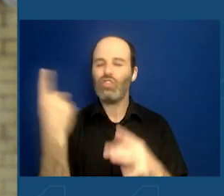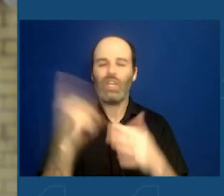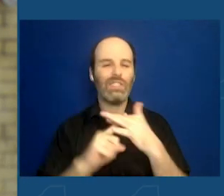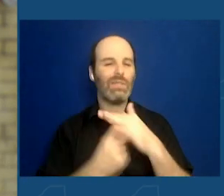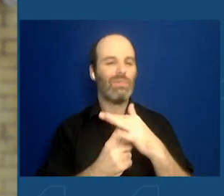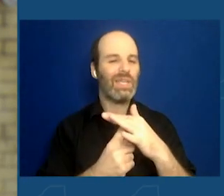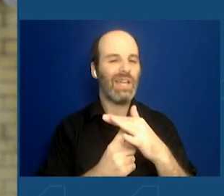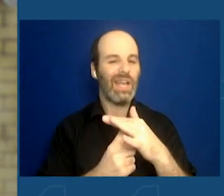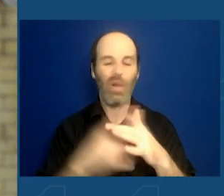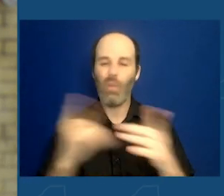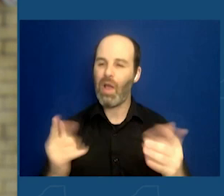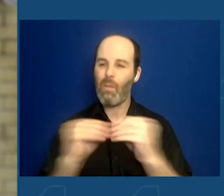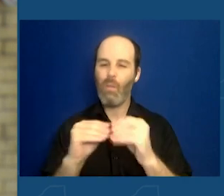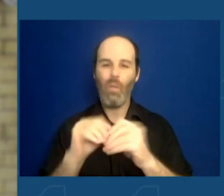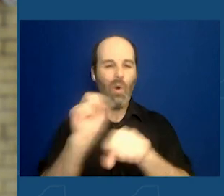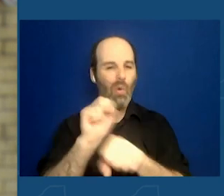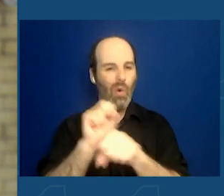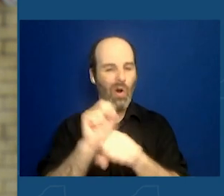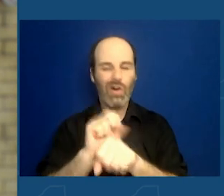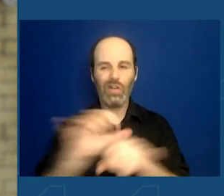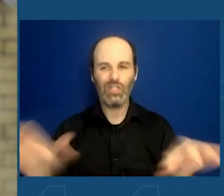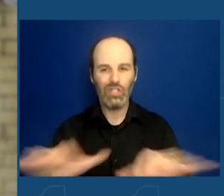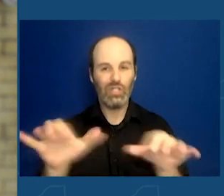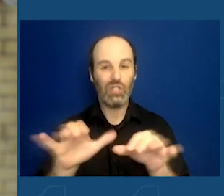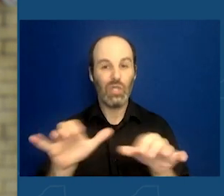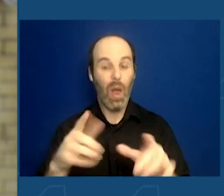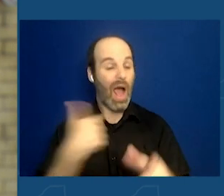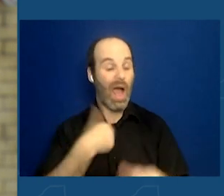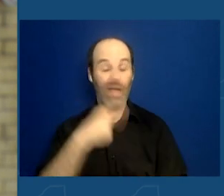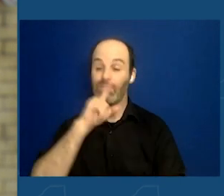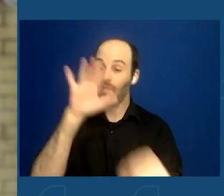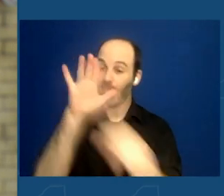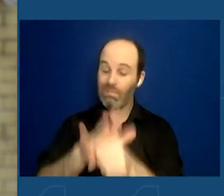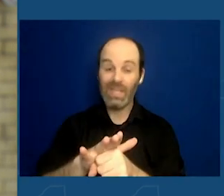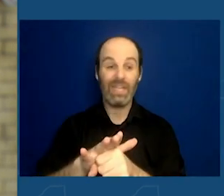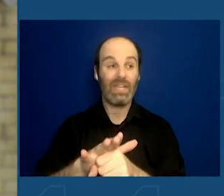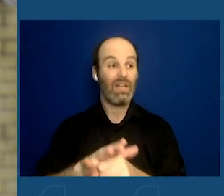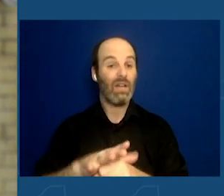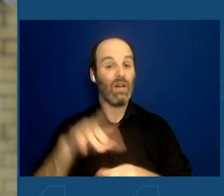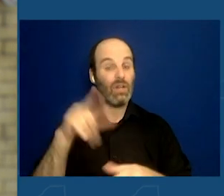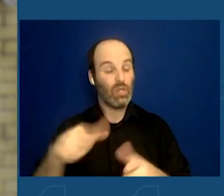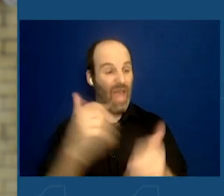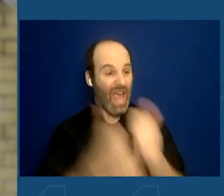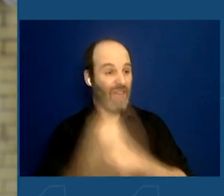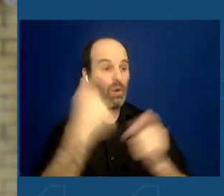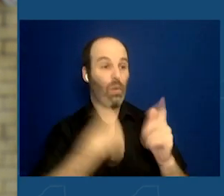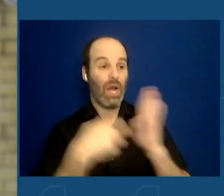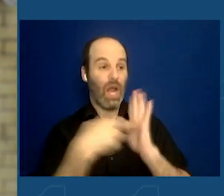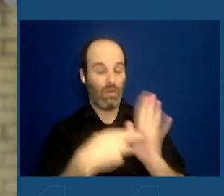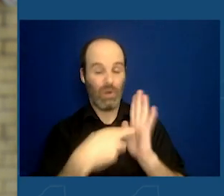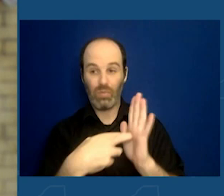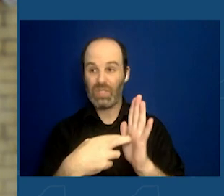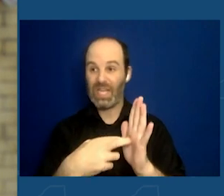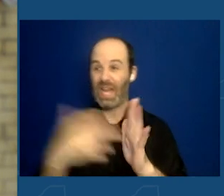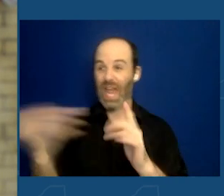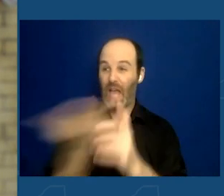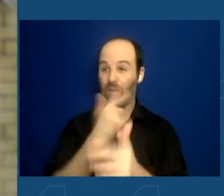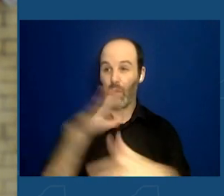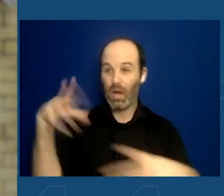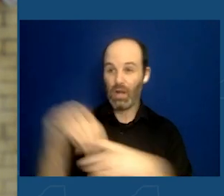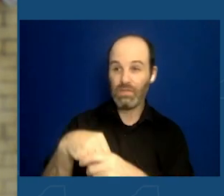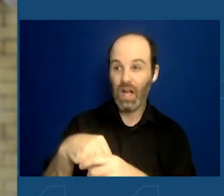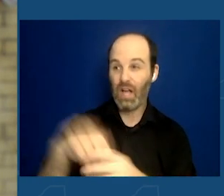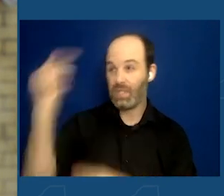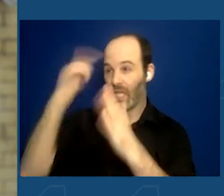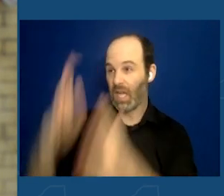do, and my full commitment to everyone in this room that I represent, and to all of our stakeholders here, and all of our friends, and to the governor, I am now